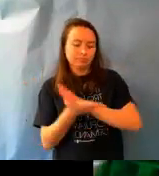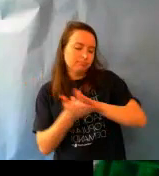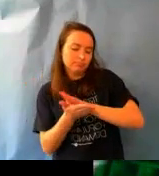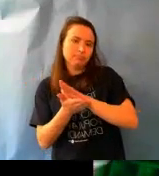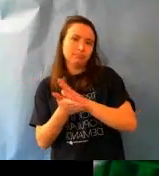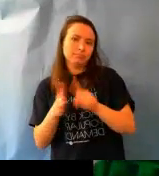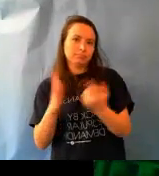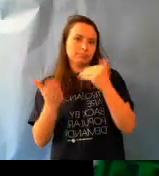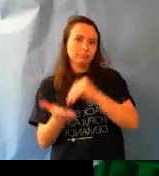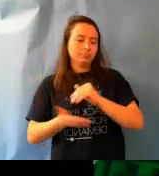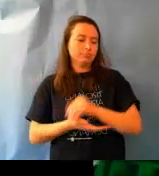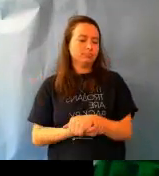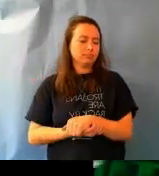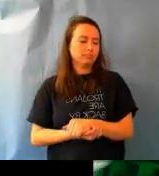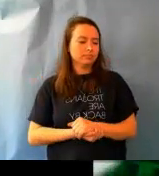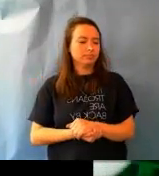our boards.